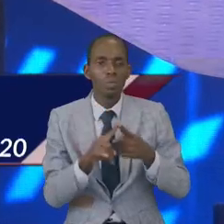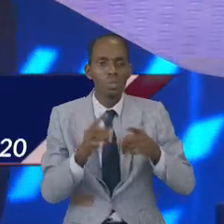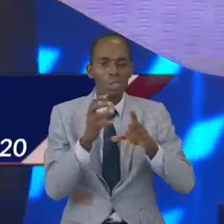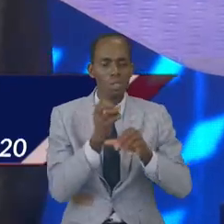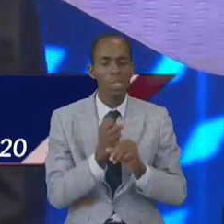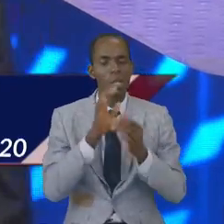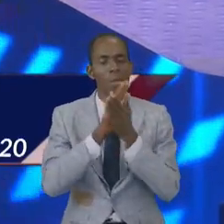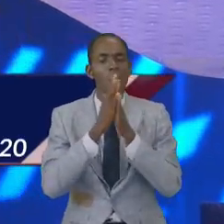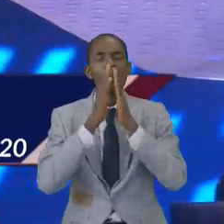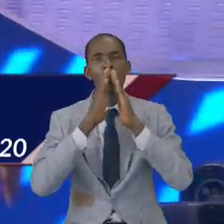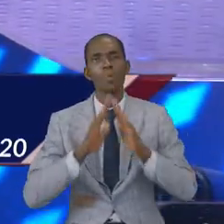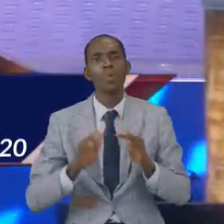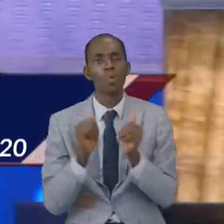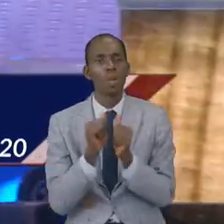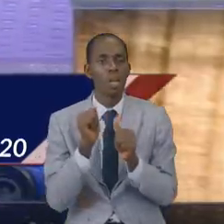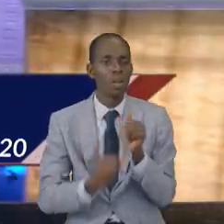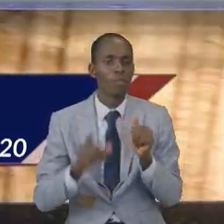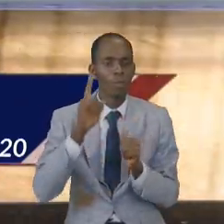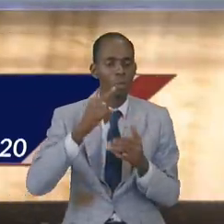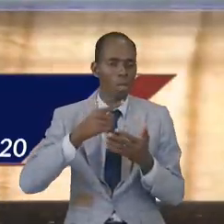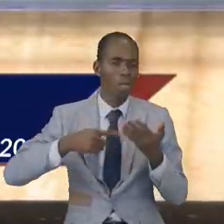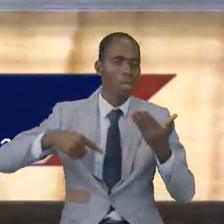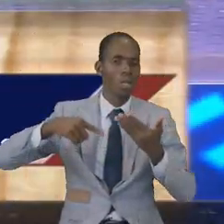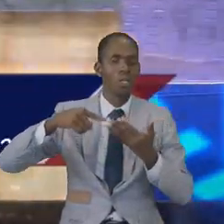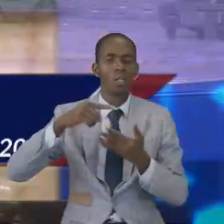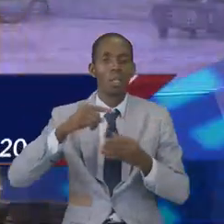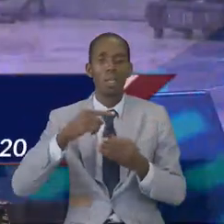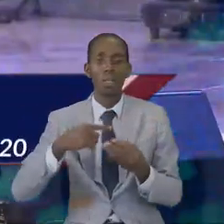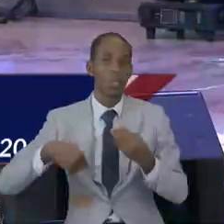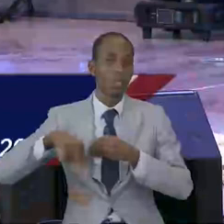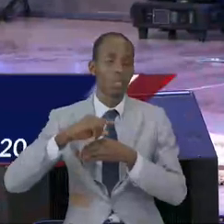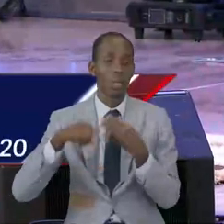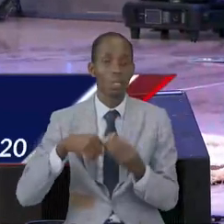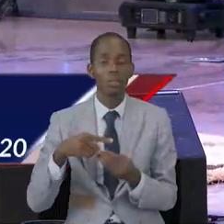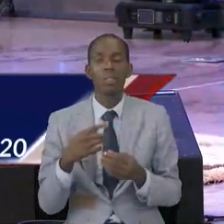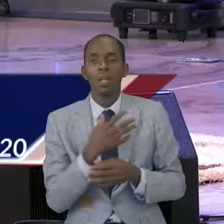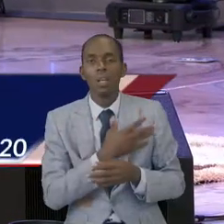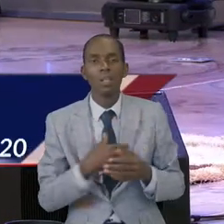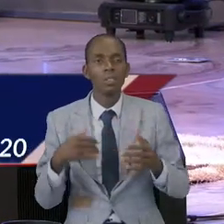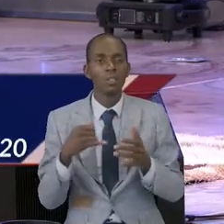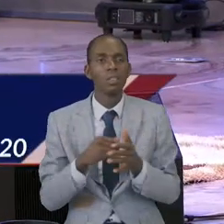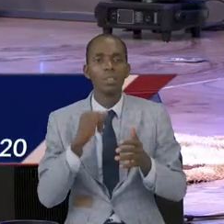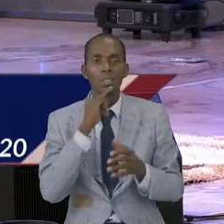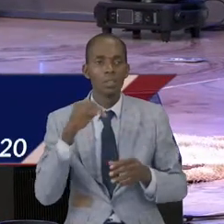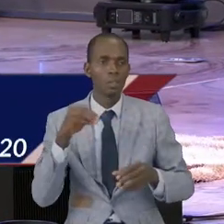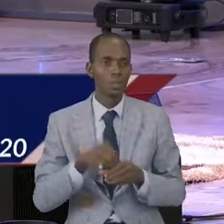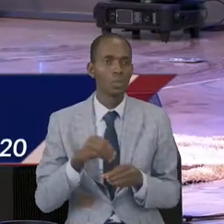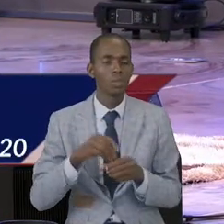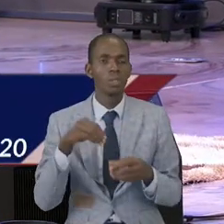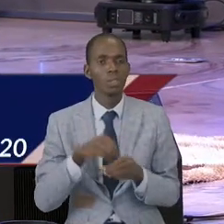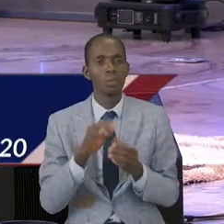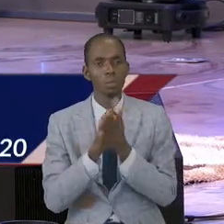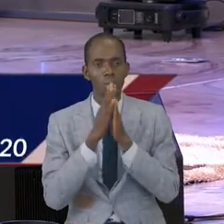peace with everyone around. And the fruit of righteousness is sown in peace of